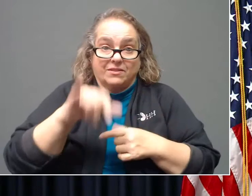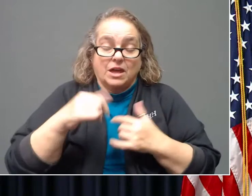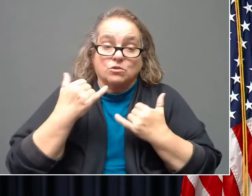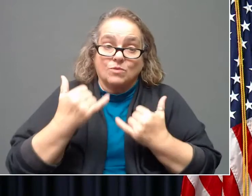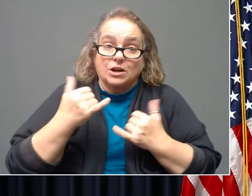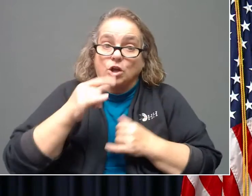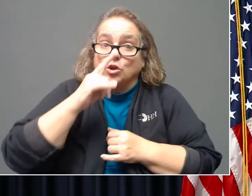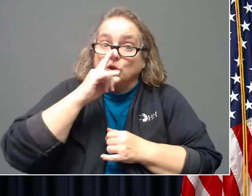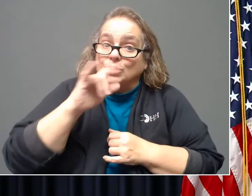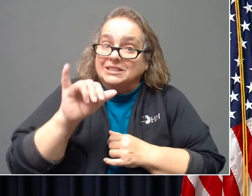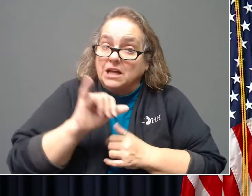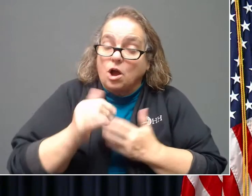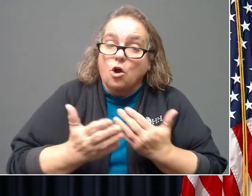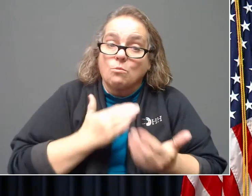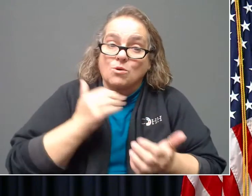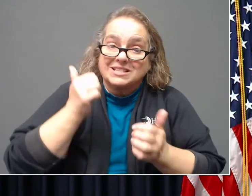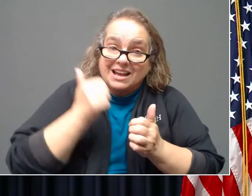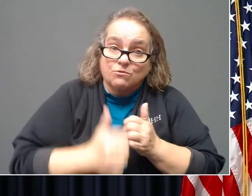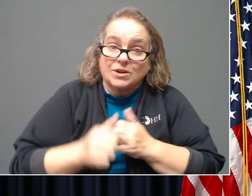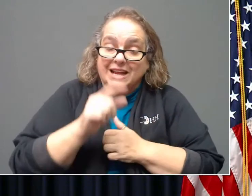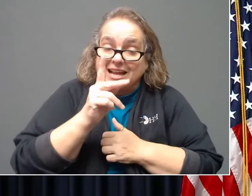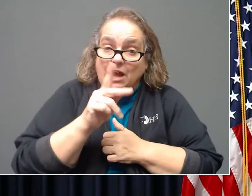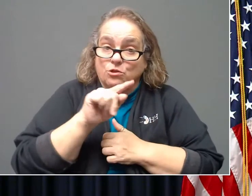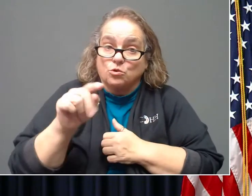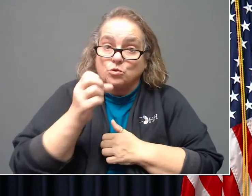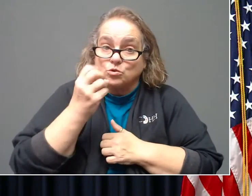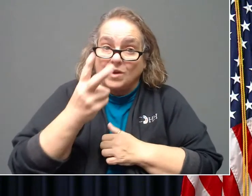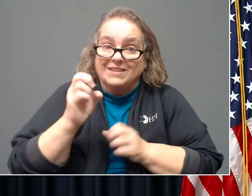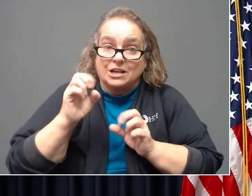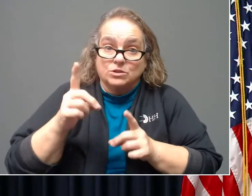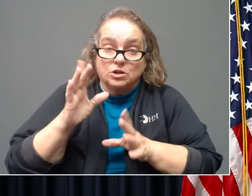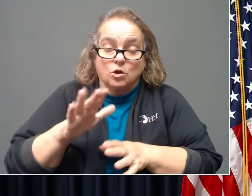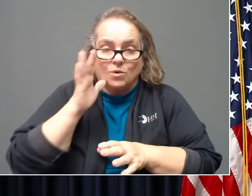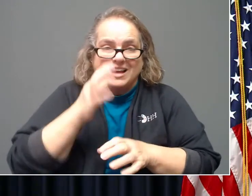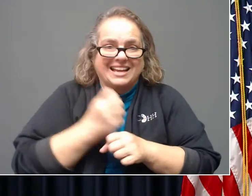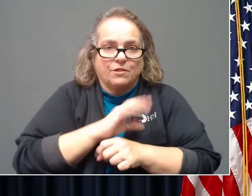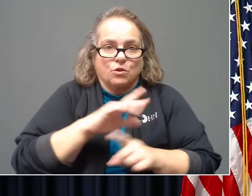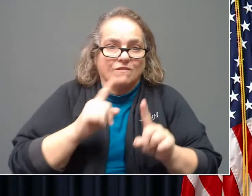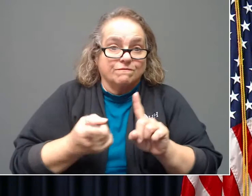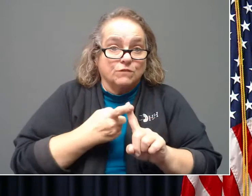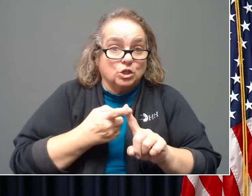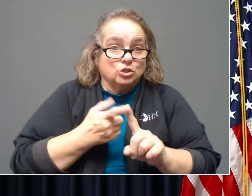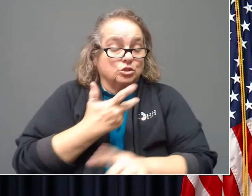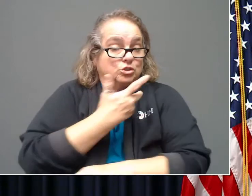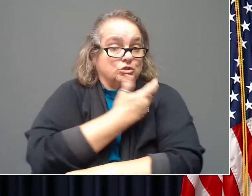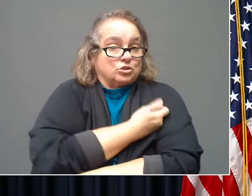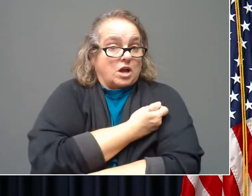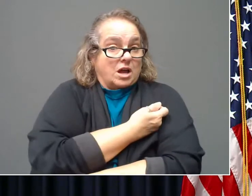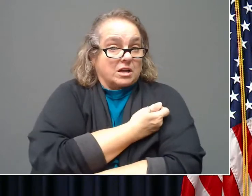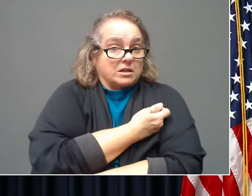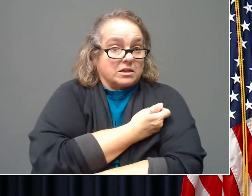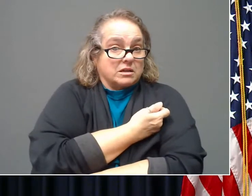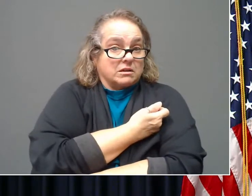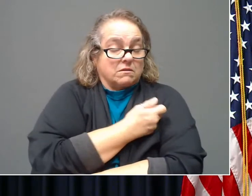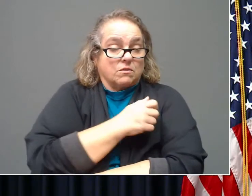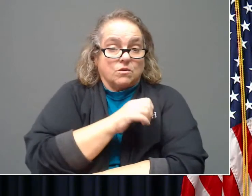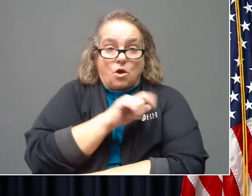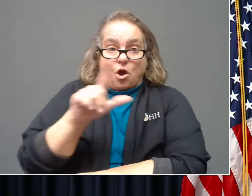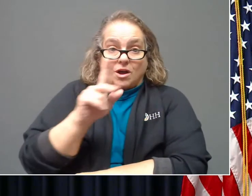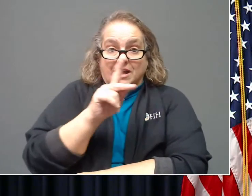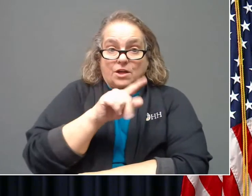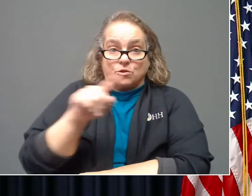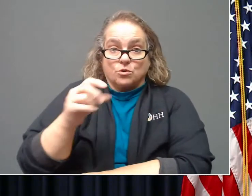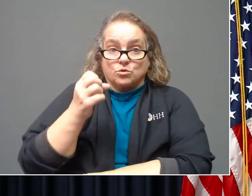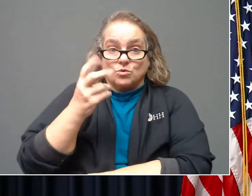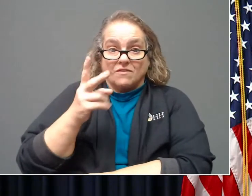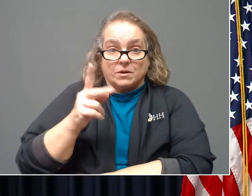like almost every K through 12 educator is going to get their first shot. And this is all the K through 12 personnel. This